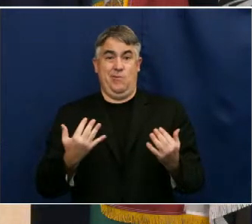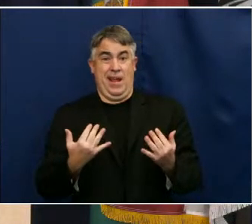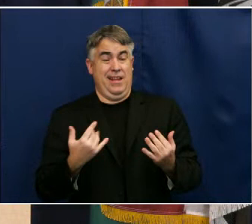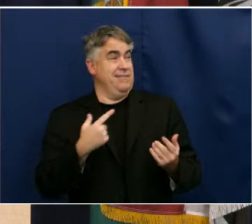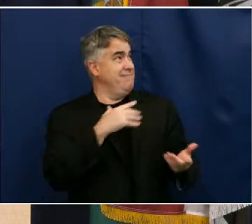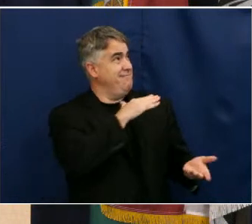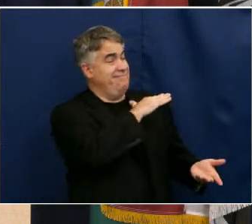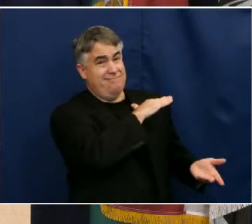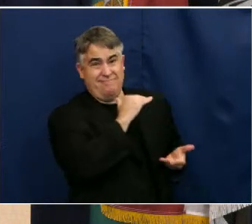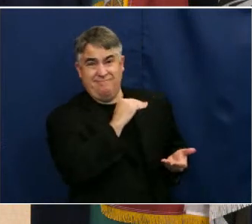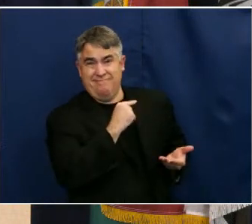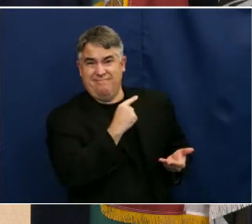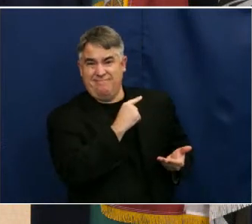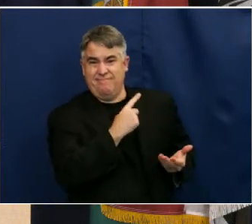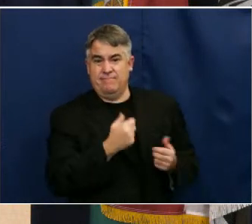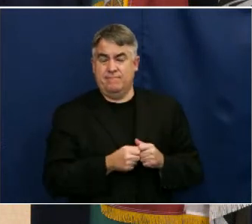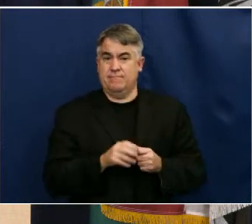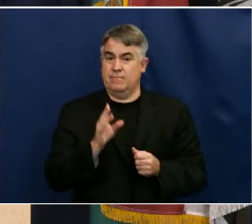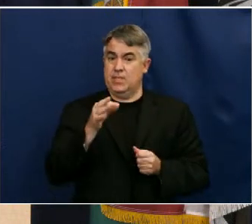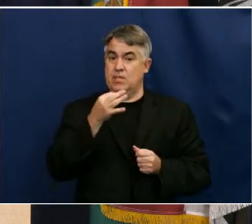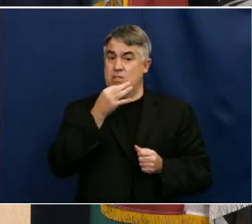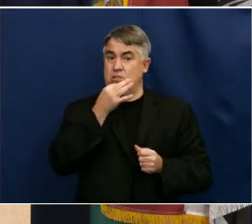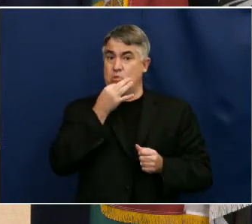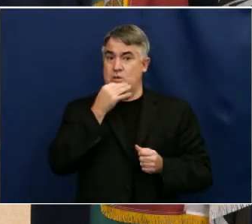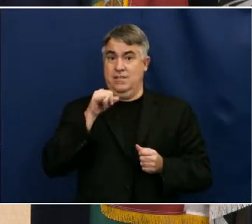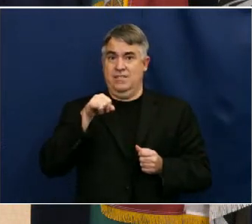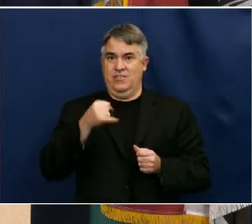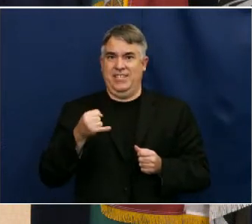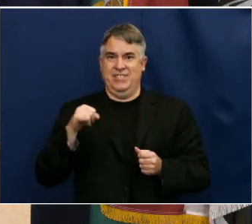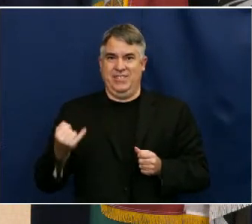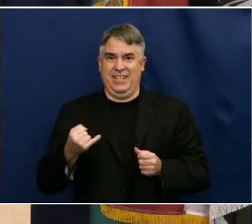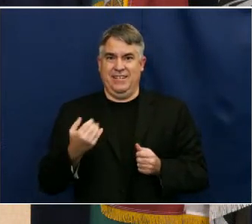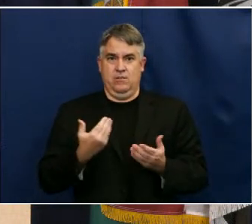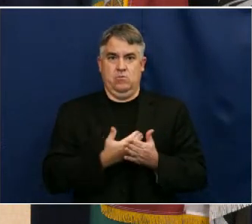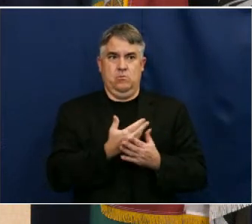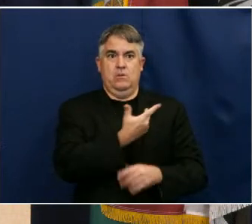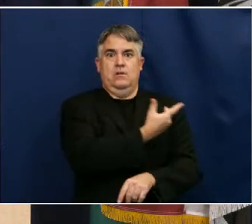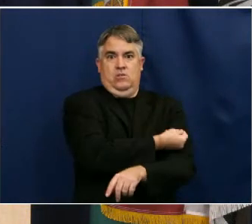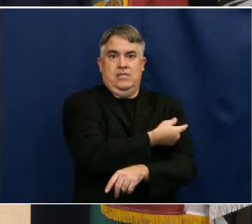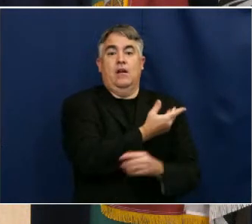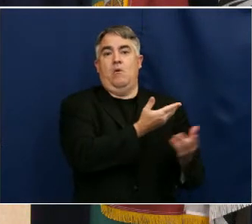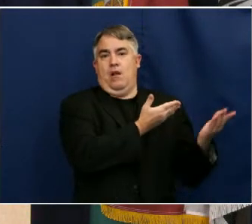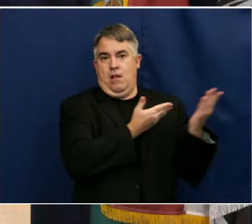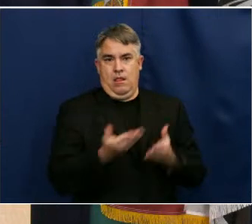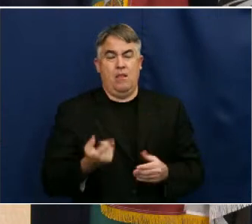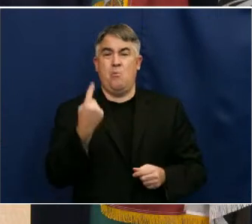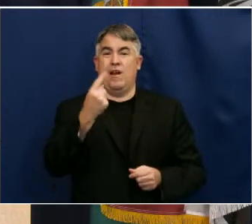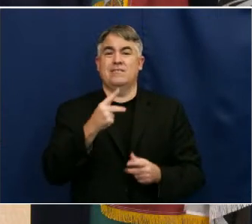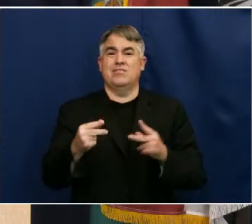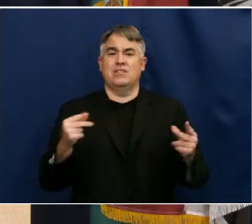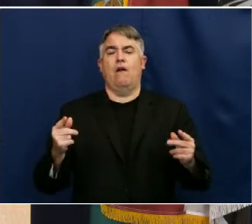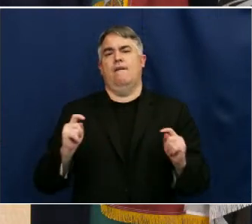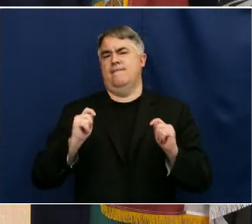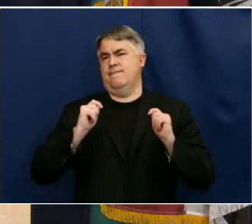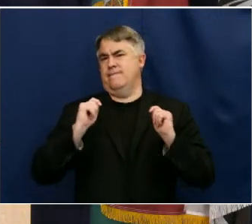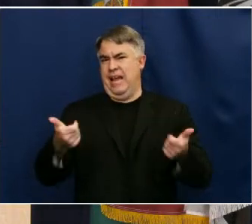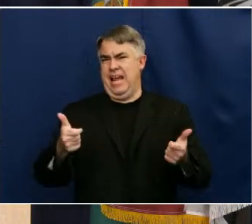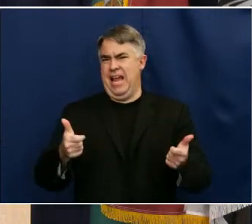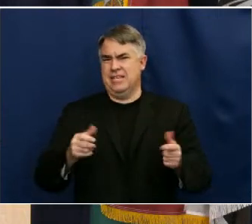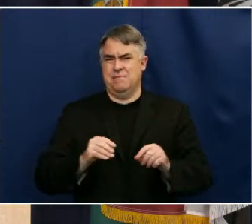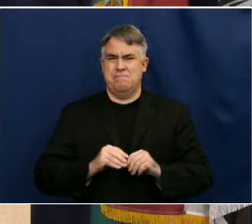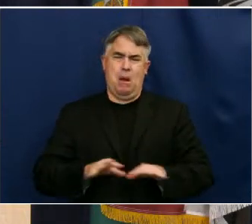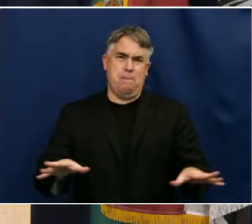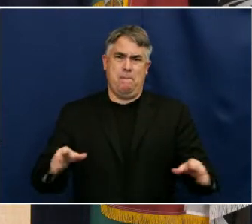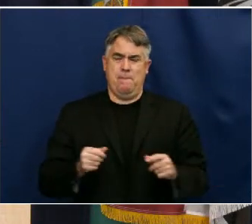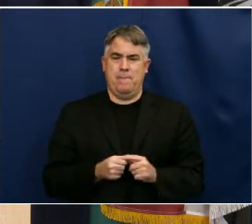soon. As a one-shot option, we think that that can obviously speed up and have a positive impact on what we're doing. But